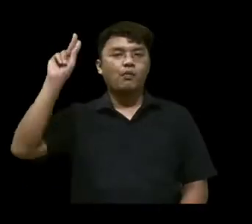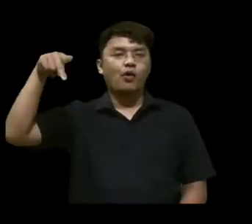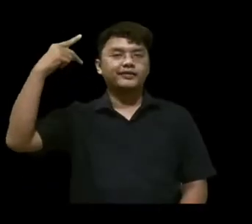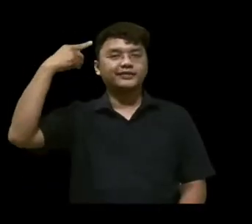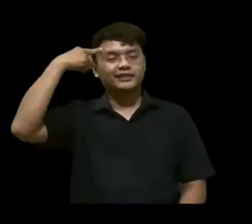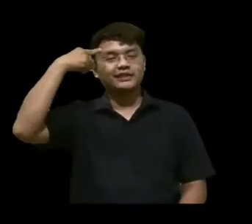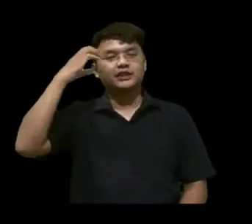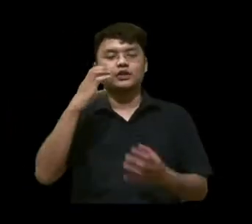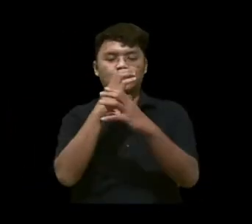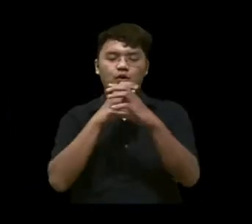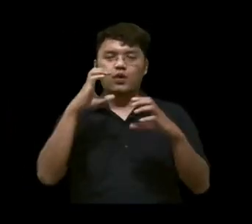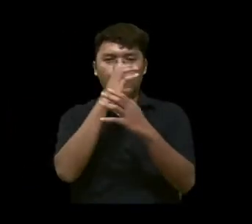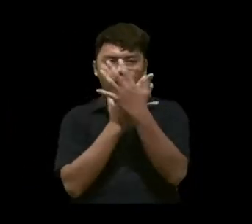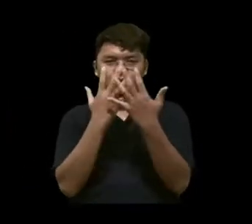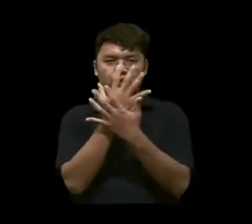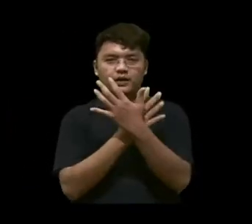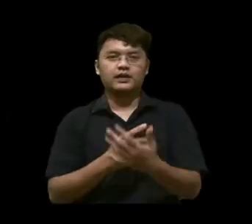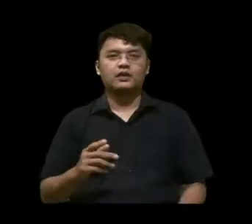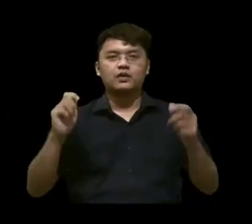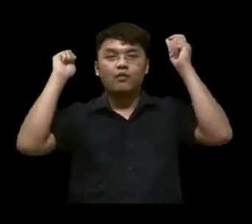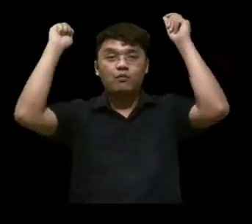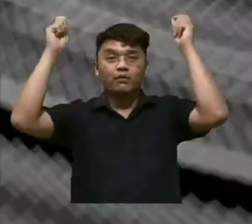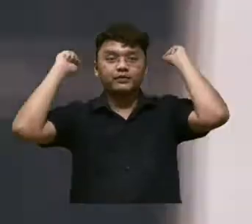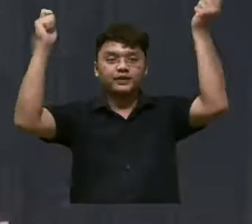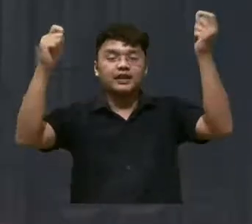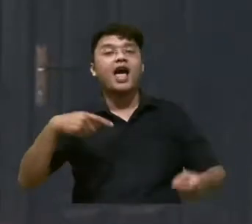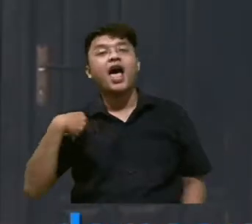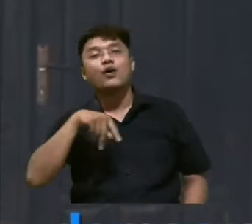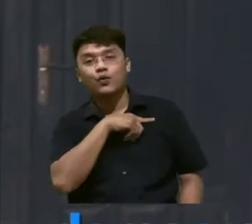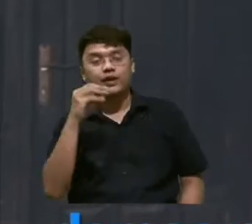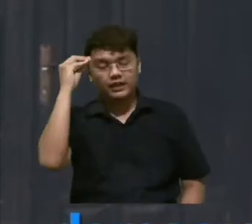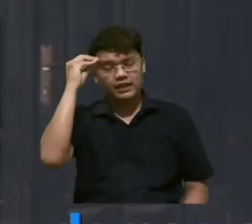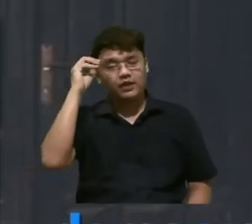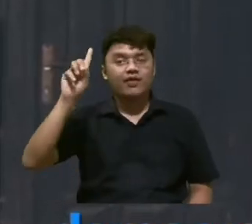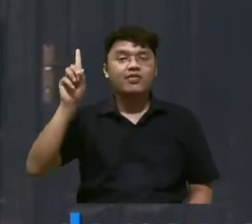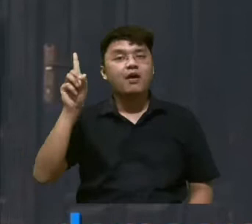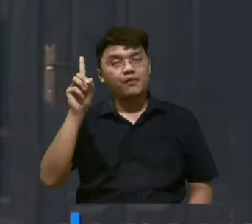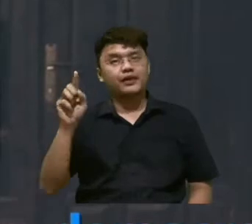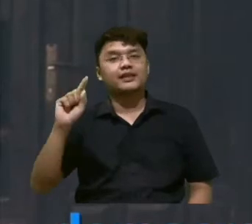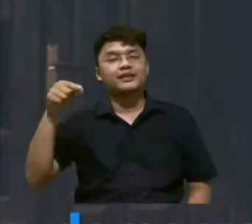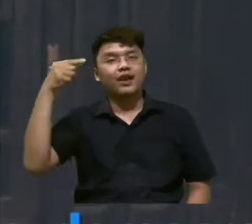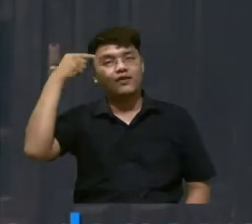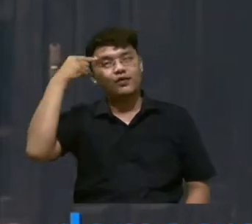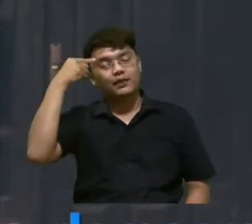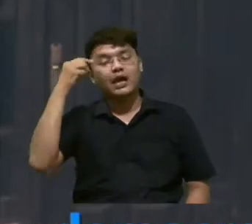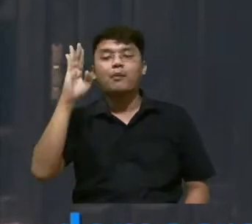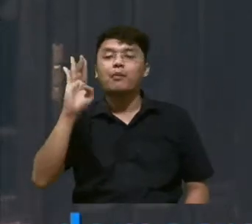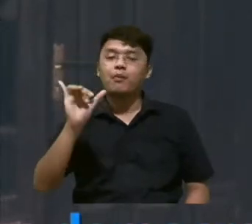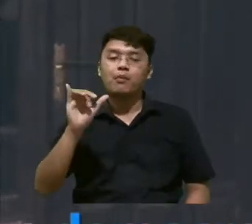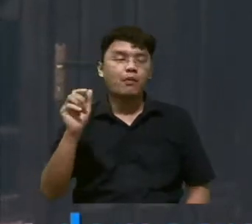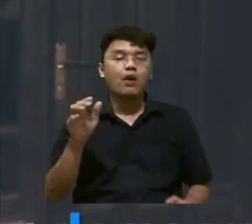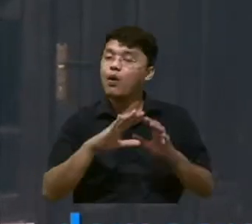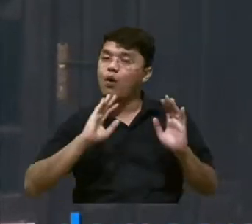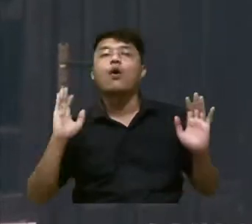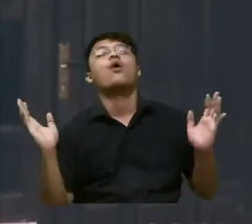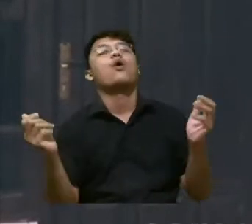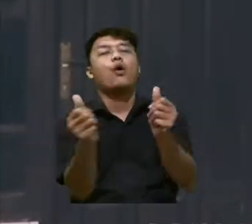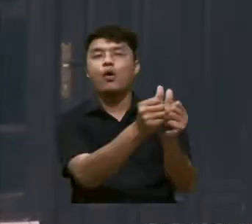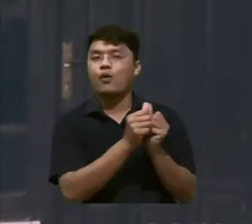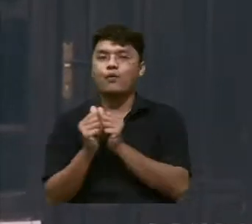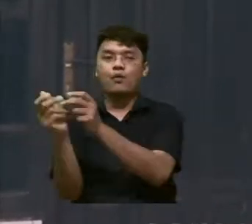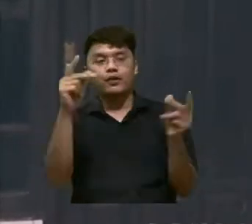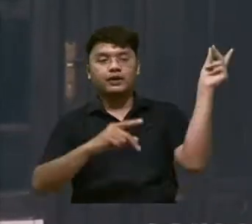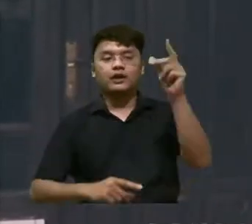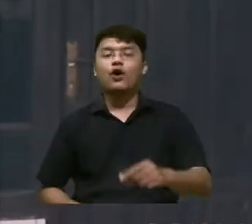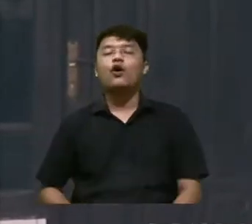politics, conspiracies, demonstration. As we know, democracy is a government system by the whole population, sometimes